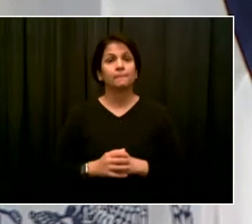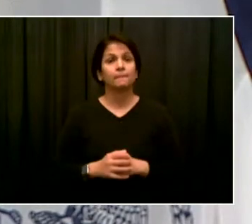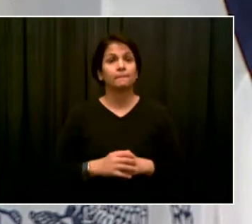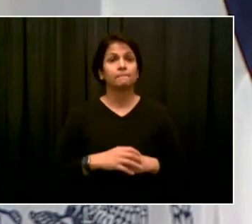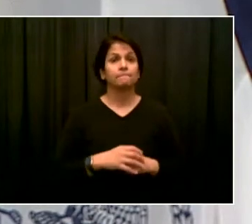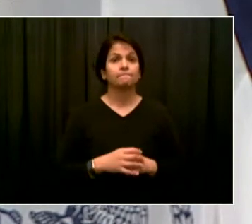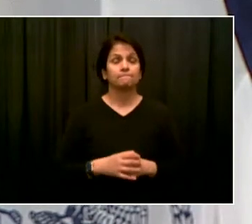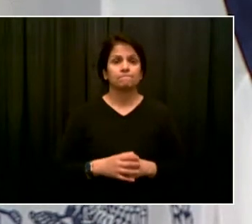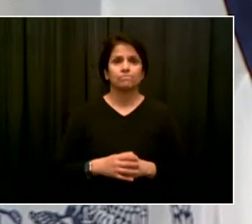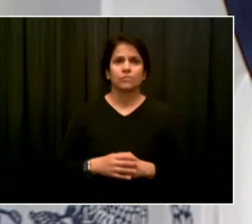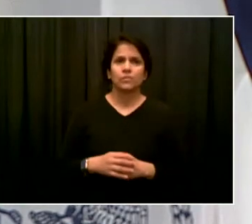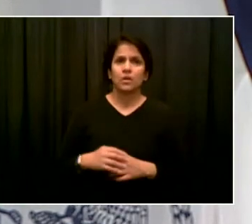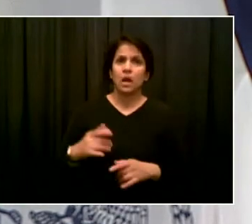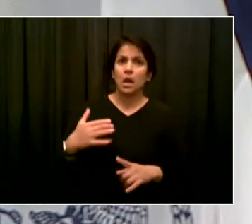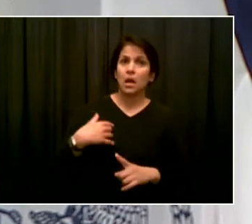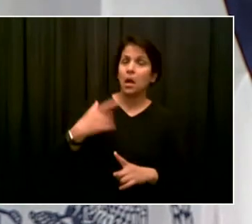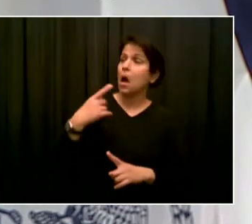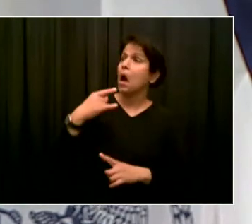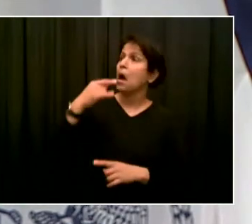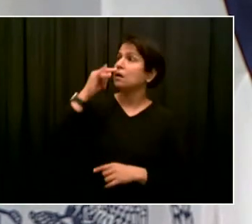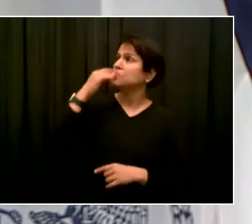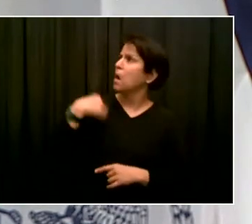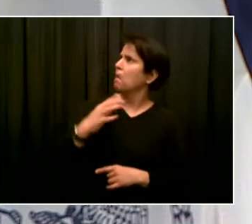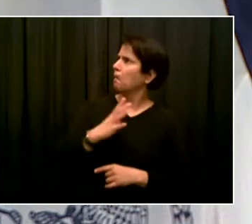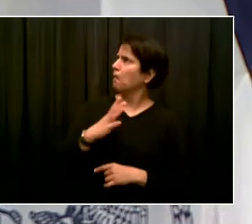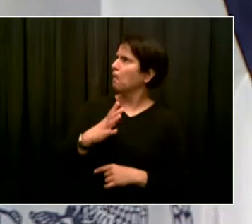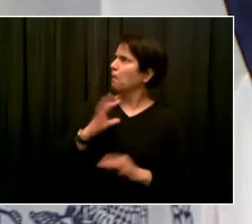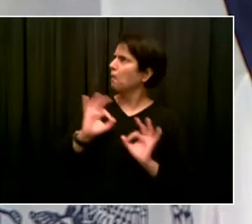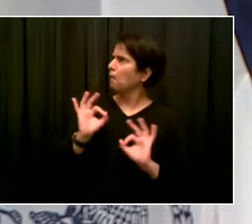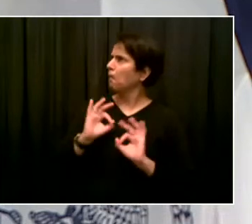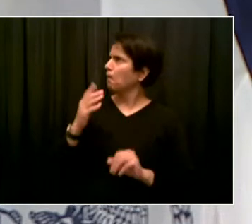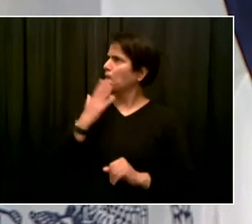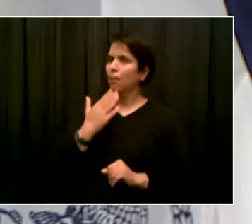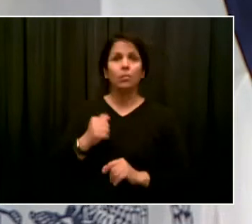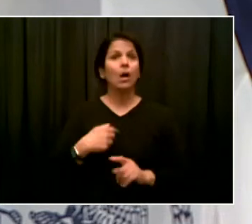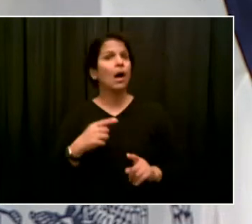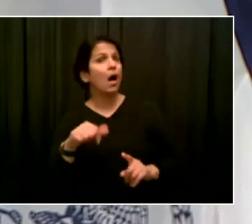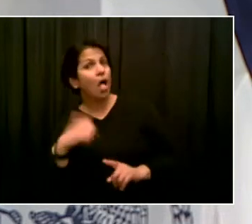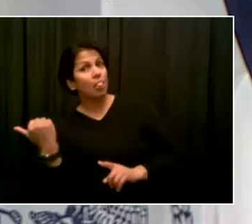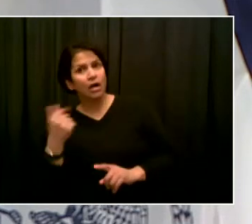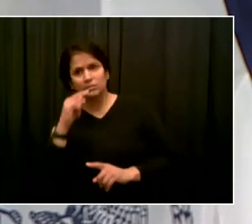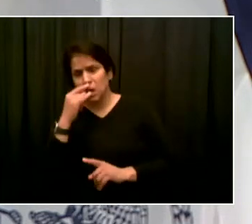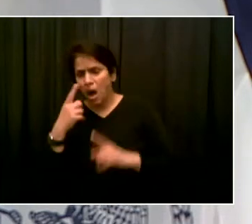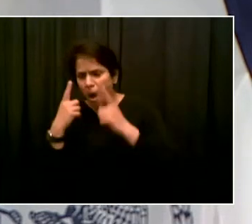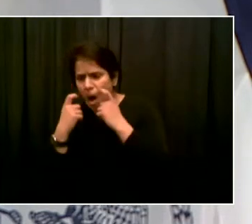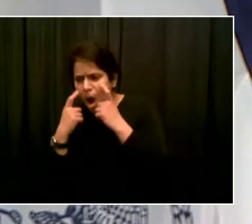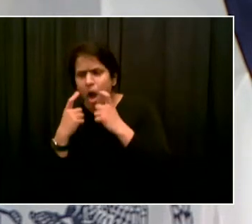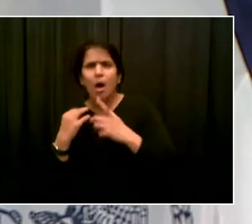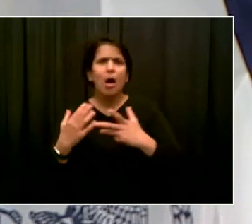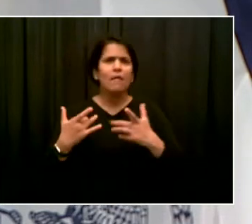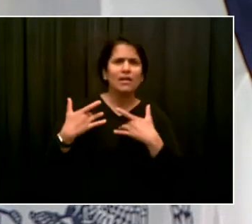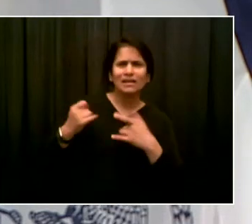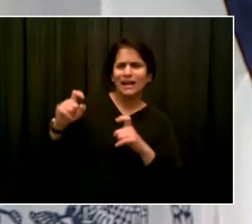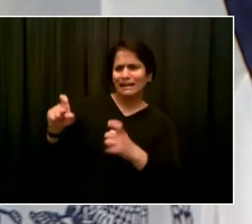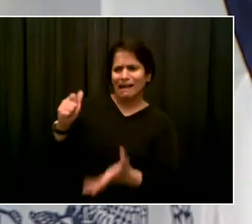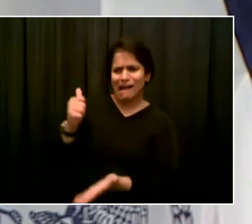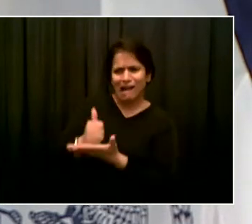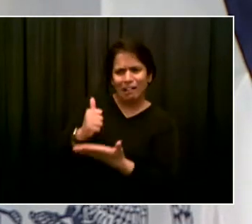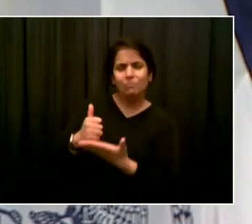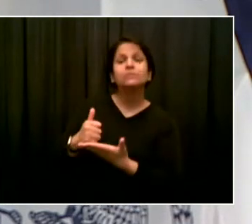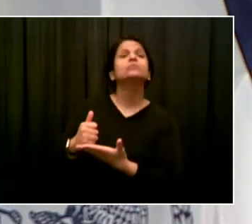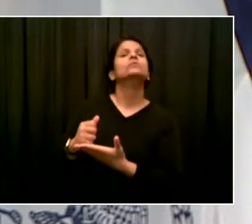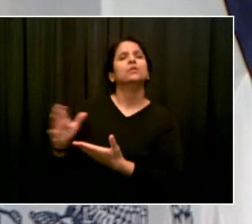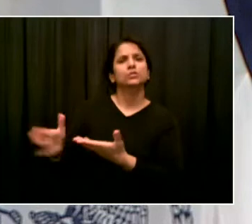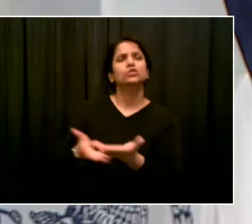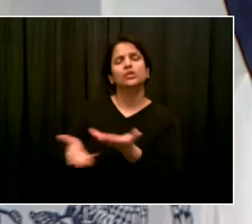may say something that indicates it's important to have some follow-up and some discussion with the family, and if necessary, bring in a mental health professional to